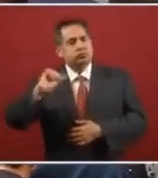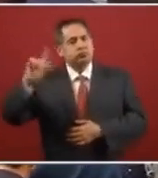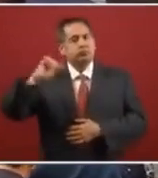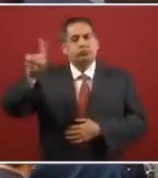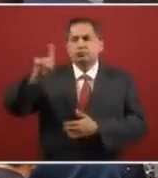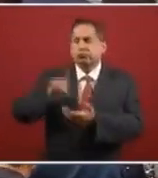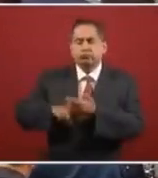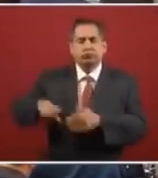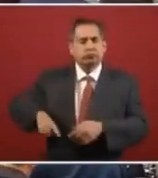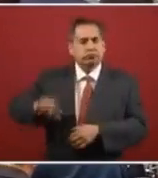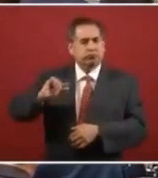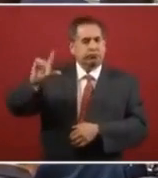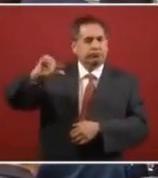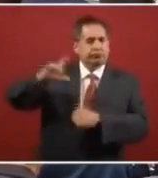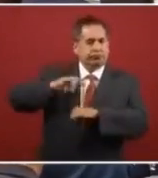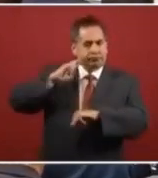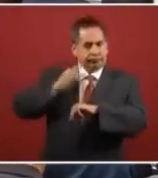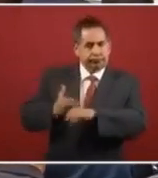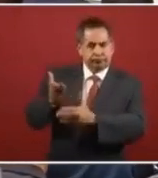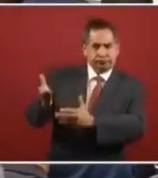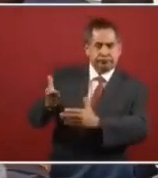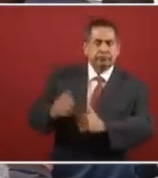public servants